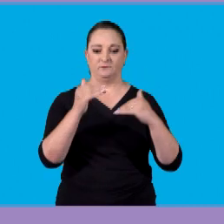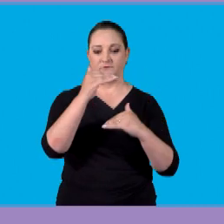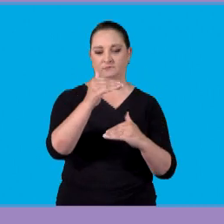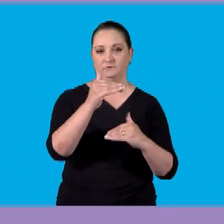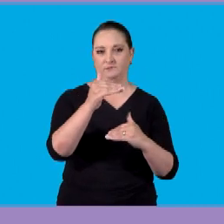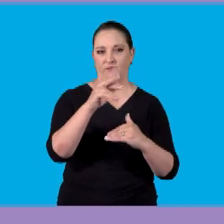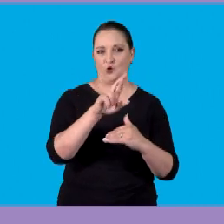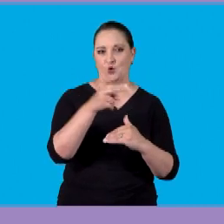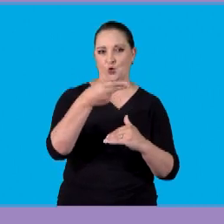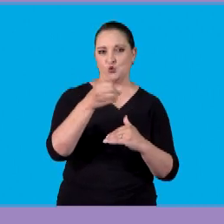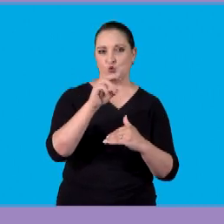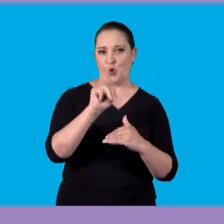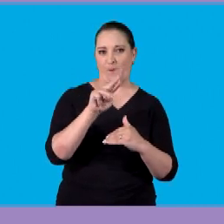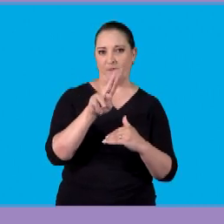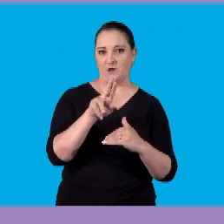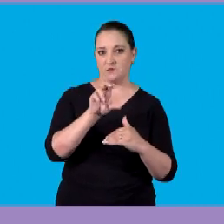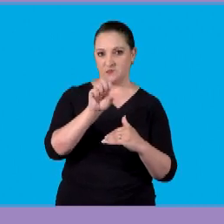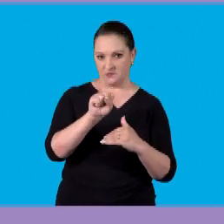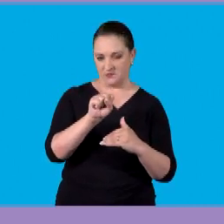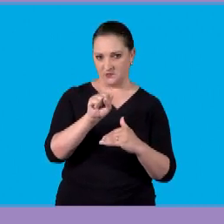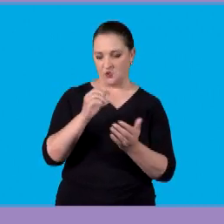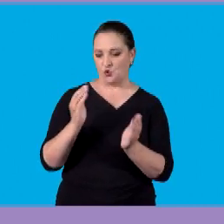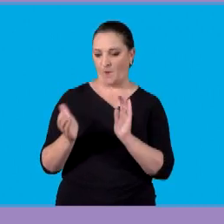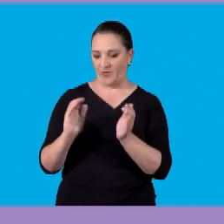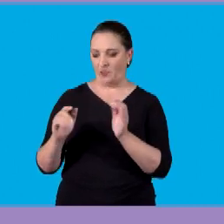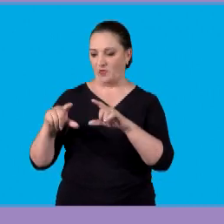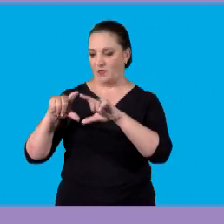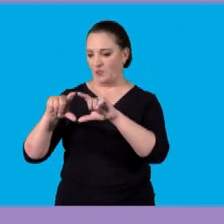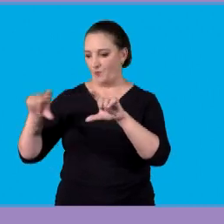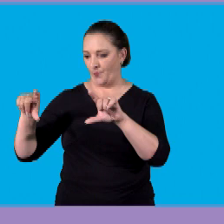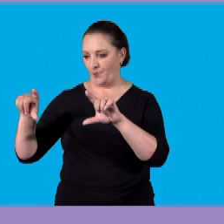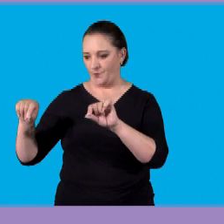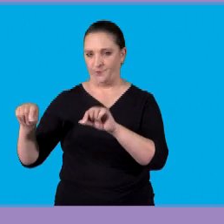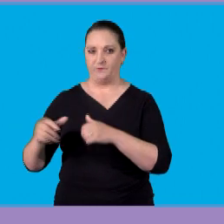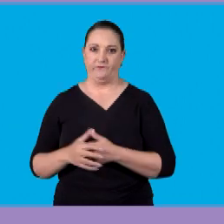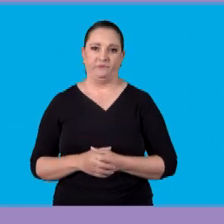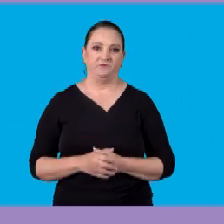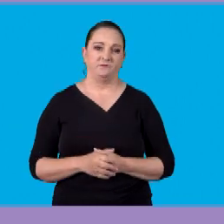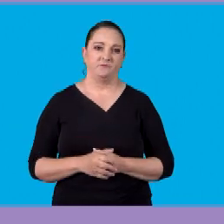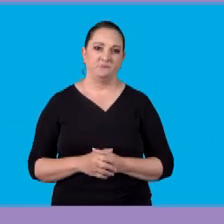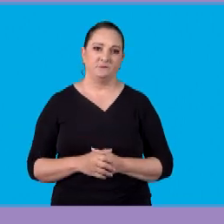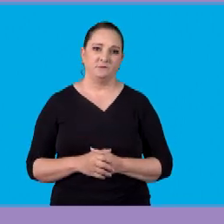and we are going to compare that with a rectangle,